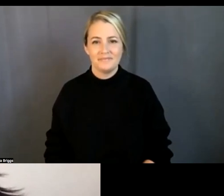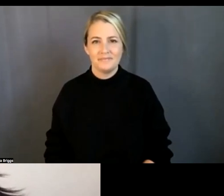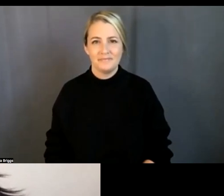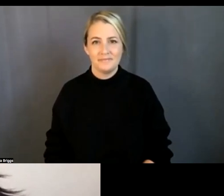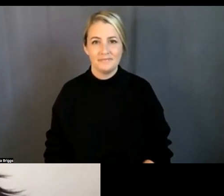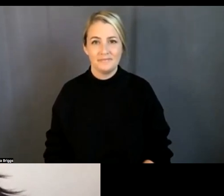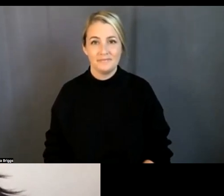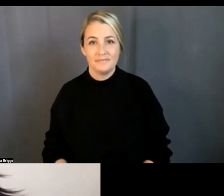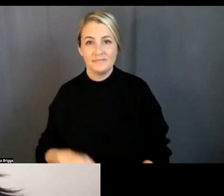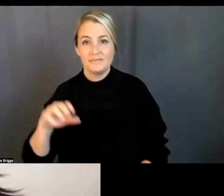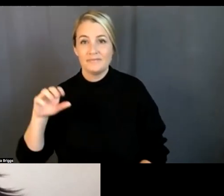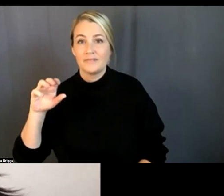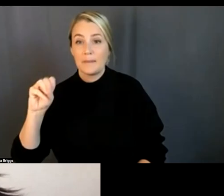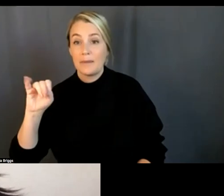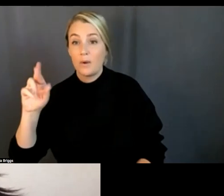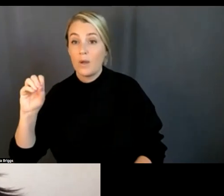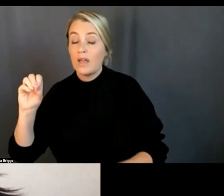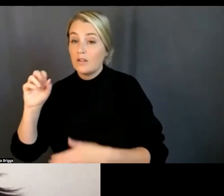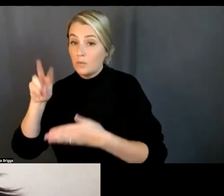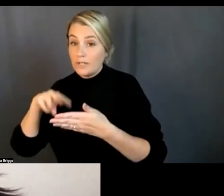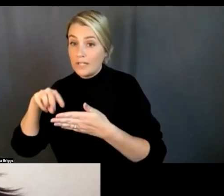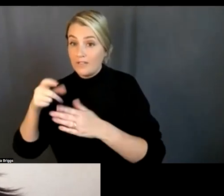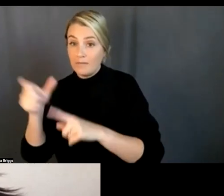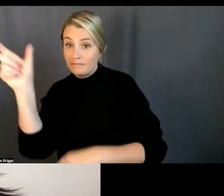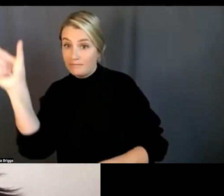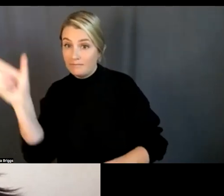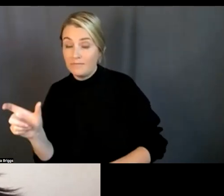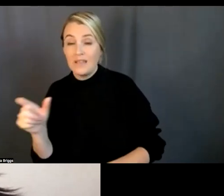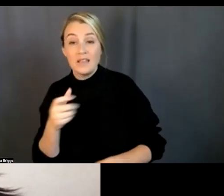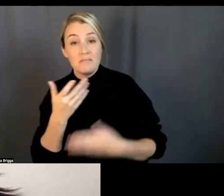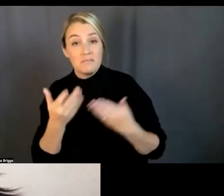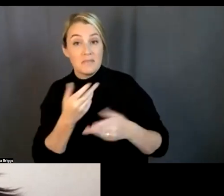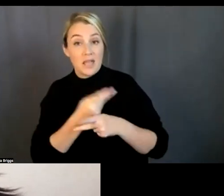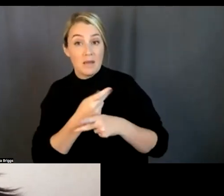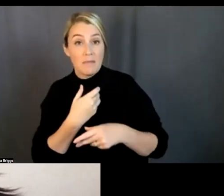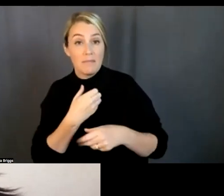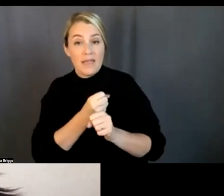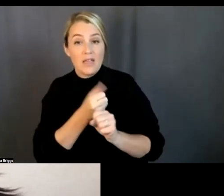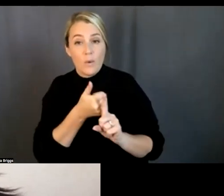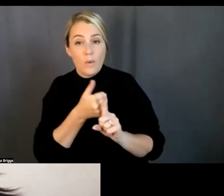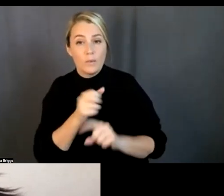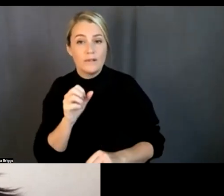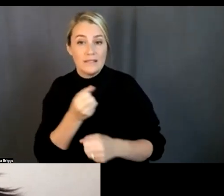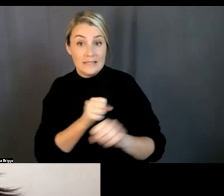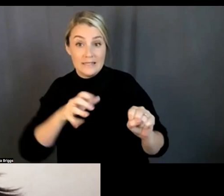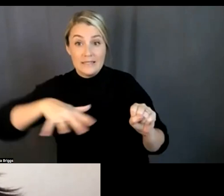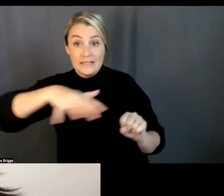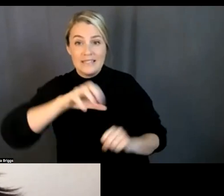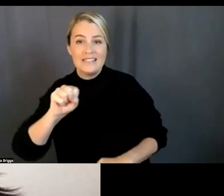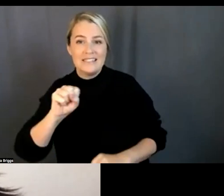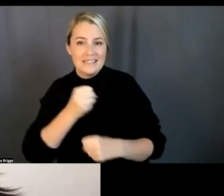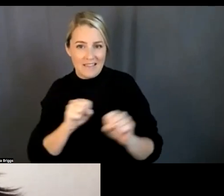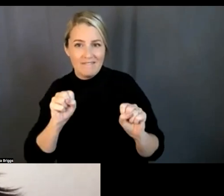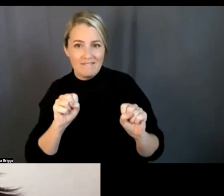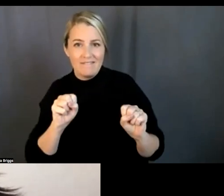Reading from the chat on behalf of Dee, care may be making your own safe space and creating an intentional ritual